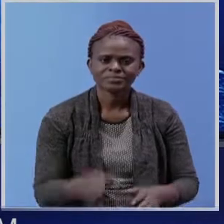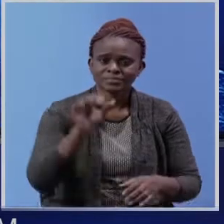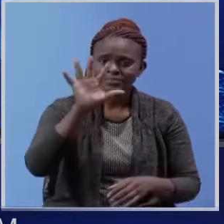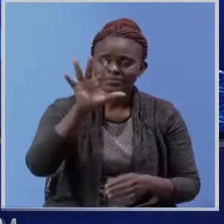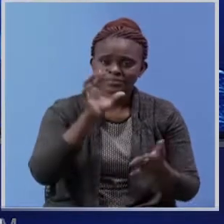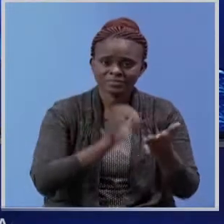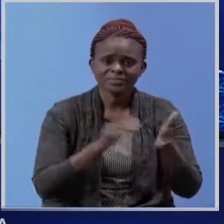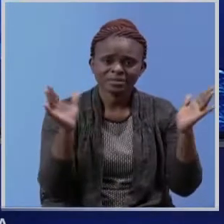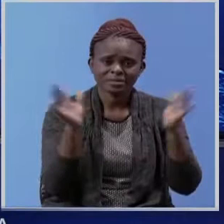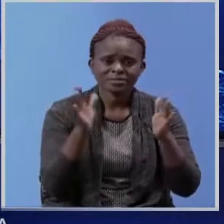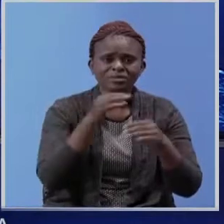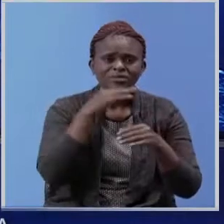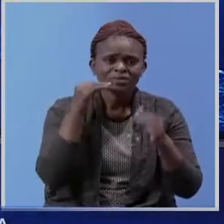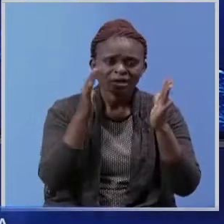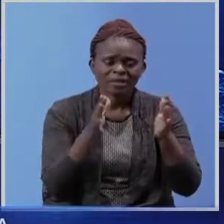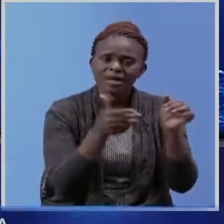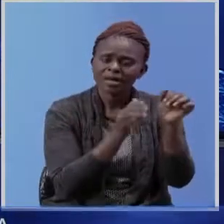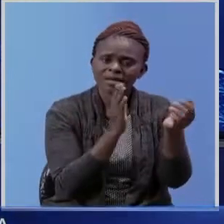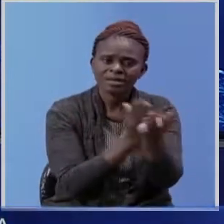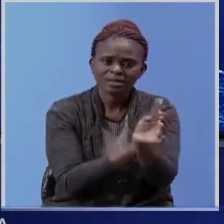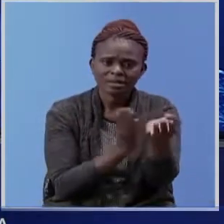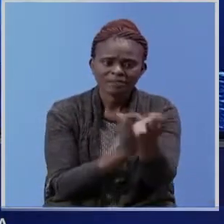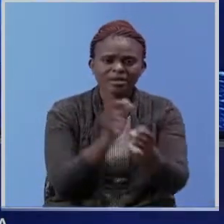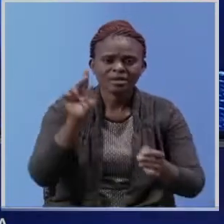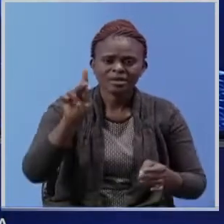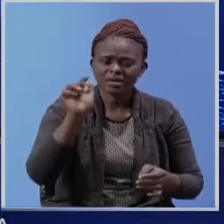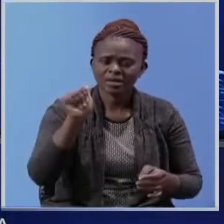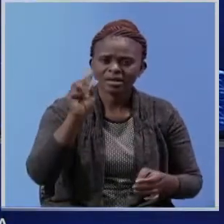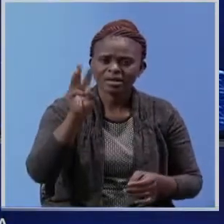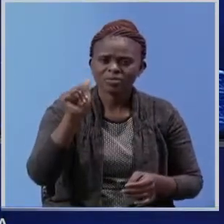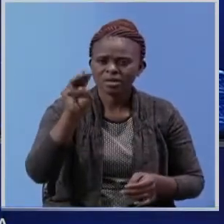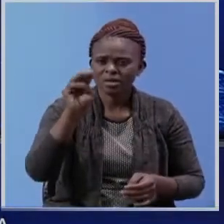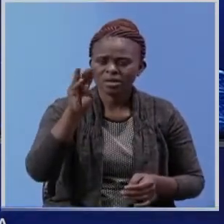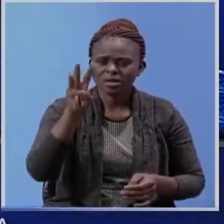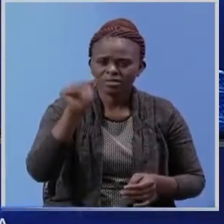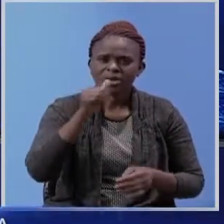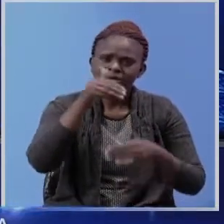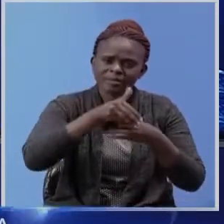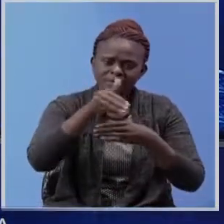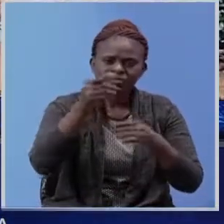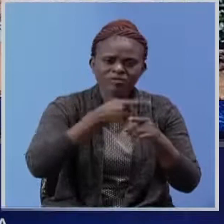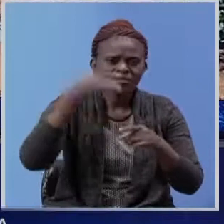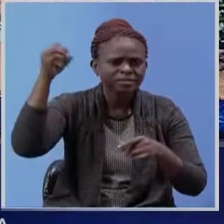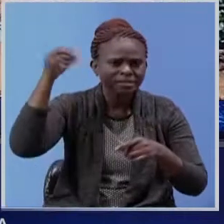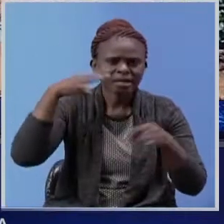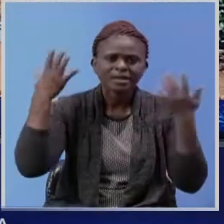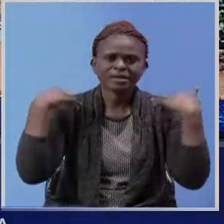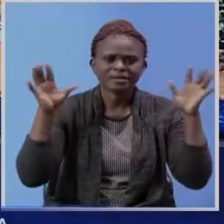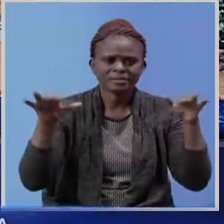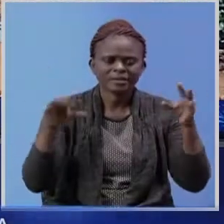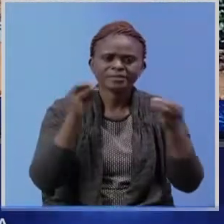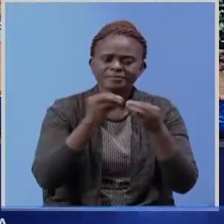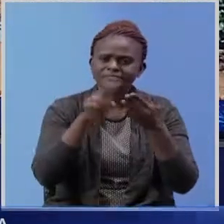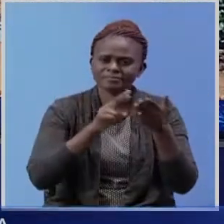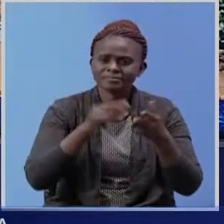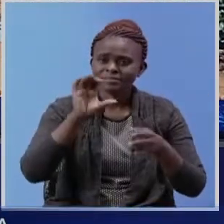5,000 smallholder cassava farmers in Kawambwa have in the last 1 year been registered by Sunbird Bioenergy Zambia. ZANIS reports that Mr.